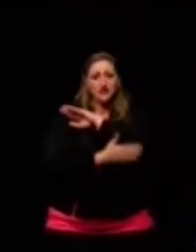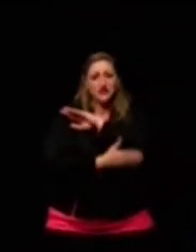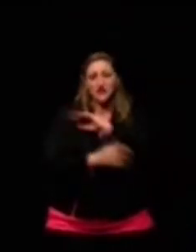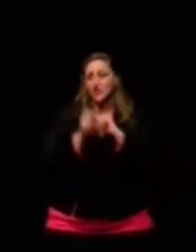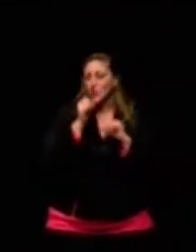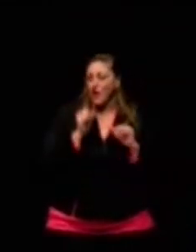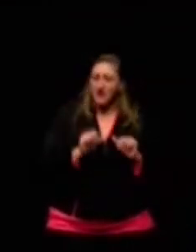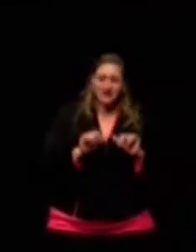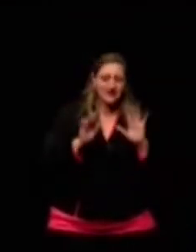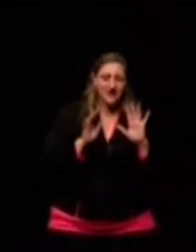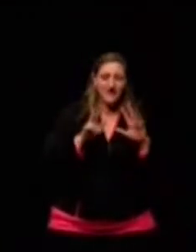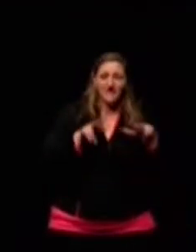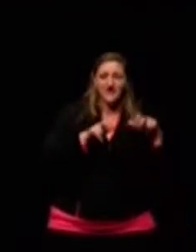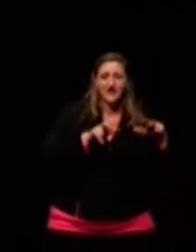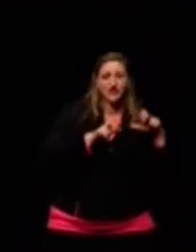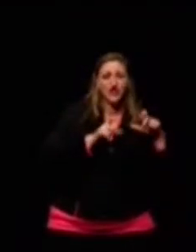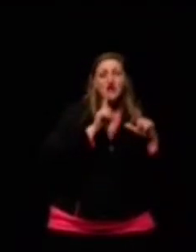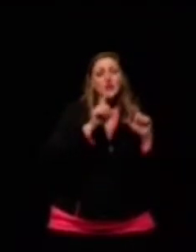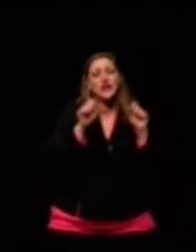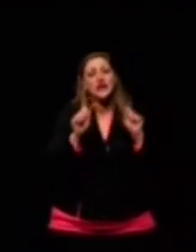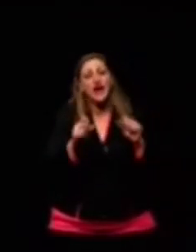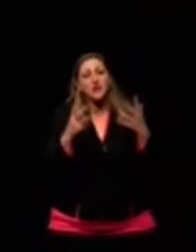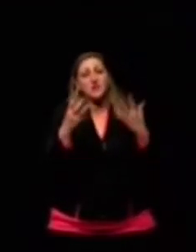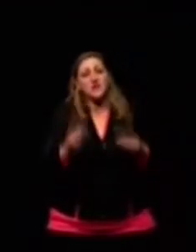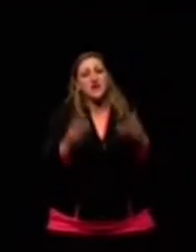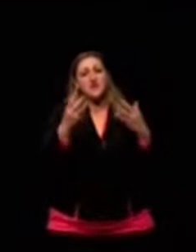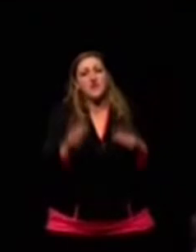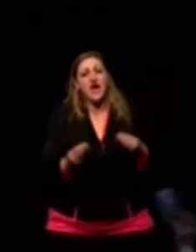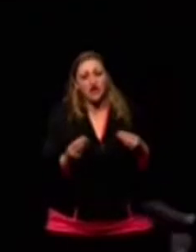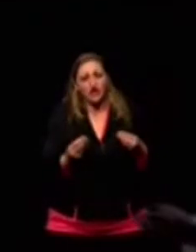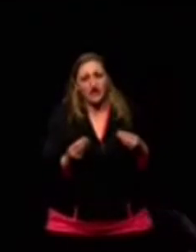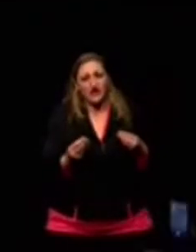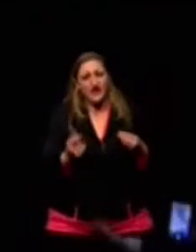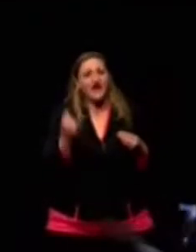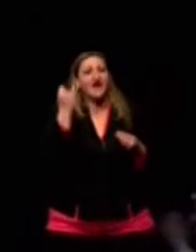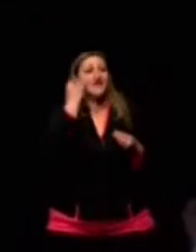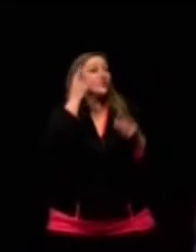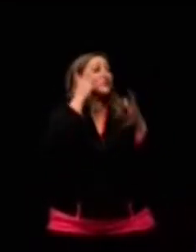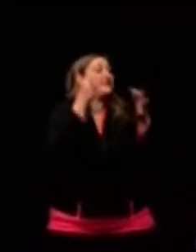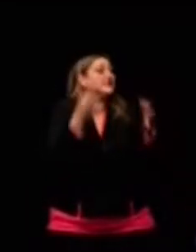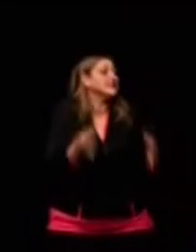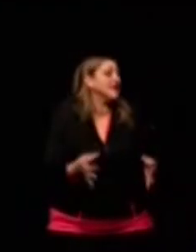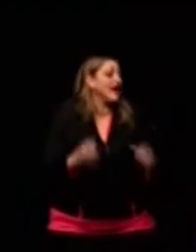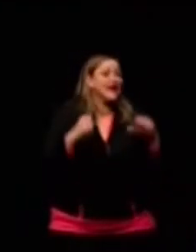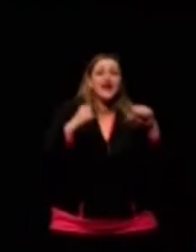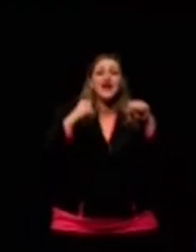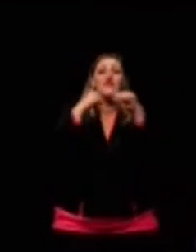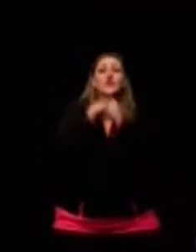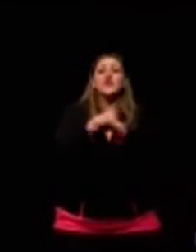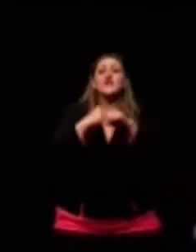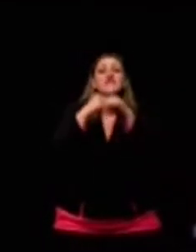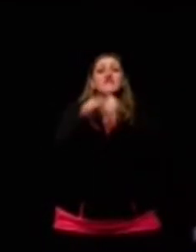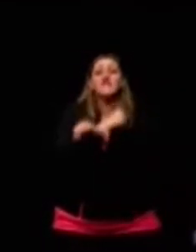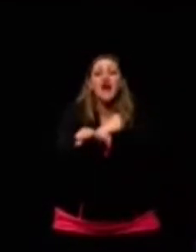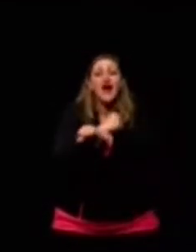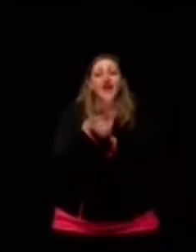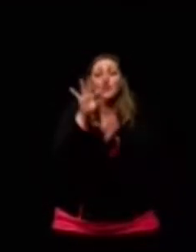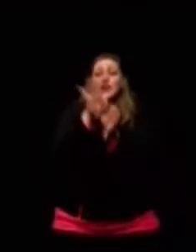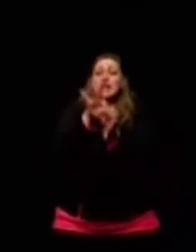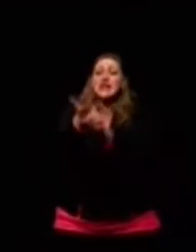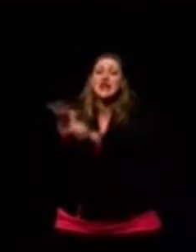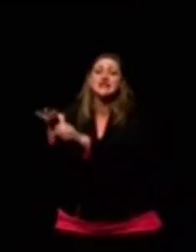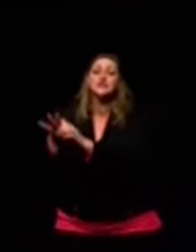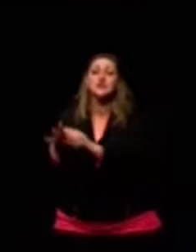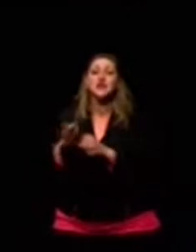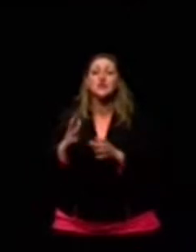unselfish country, and a compassionate country. If we choose to be, if we fight to be, if we elect people who